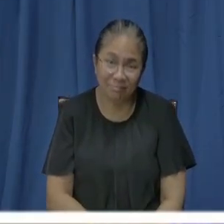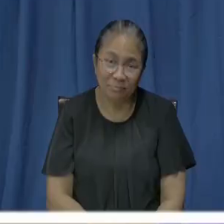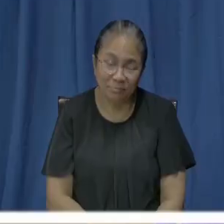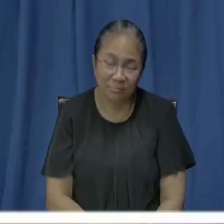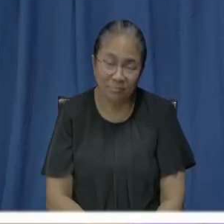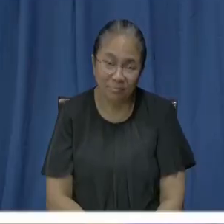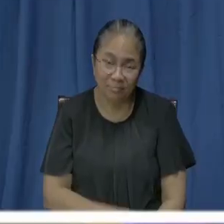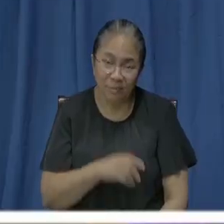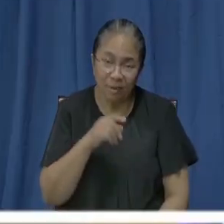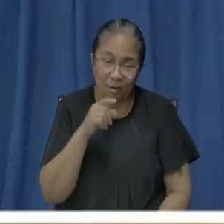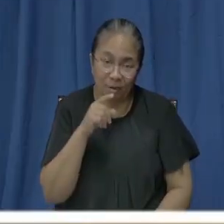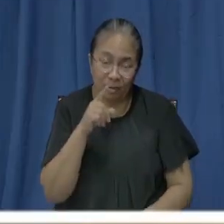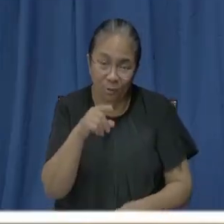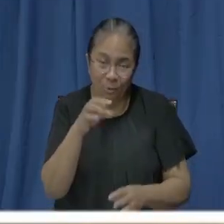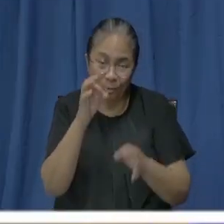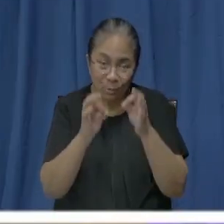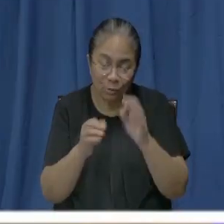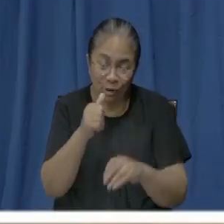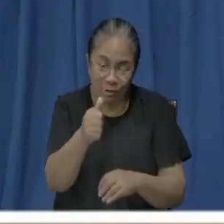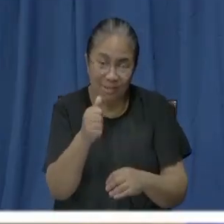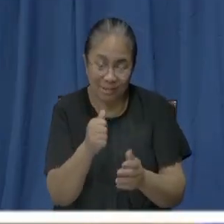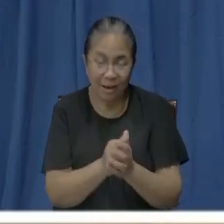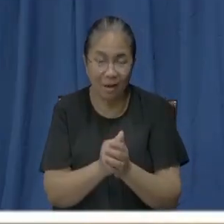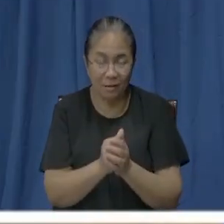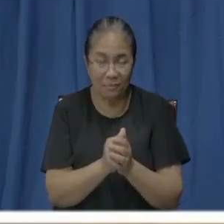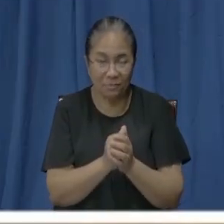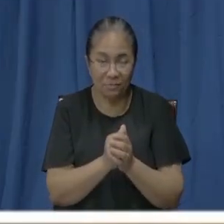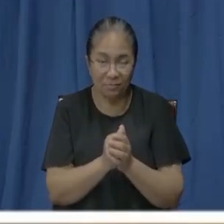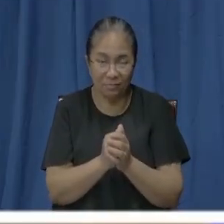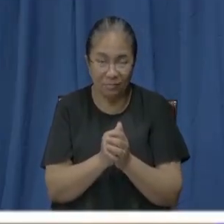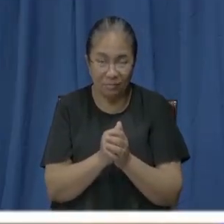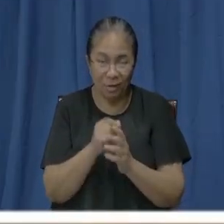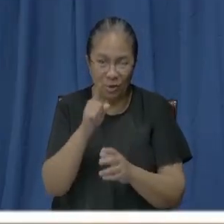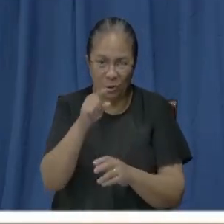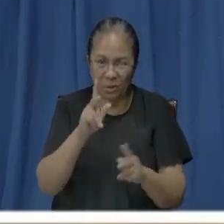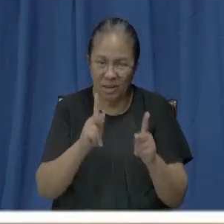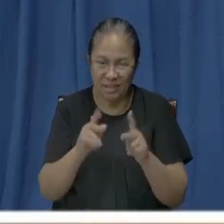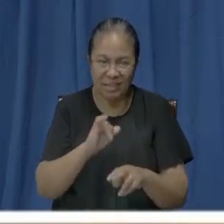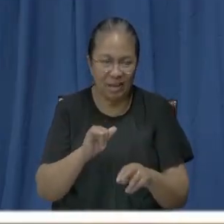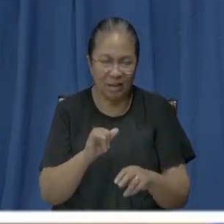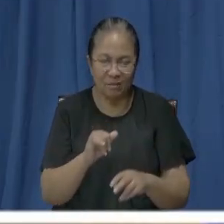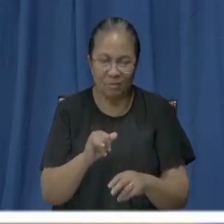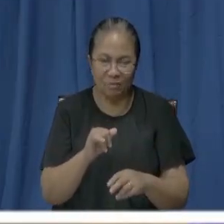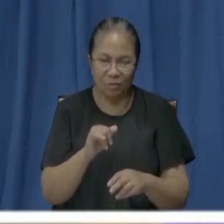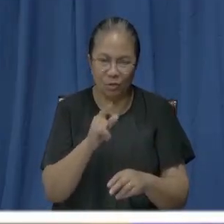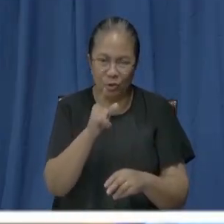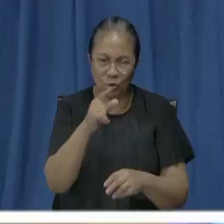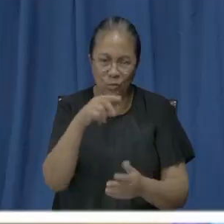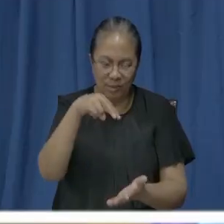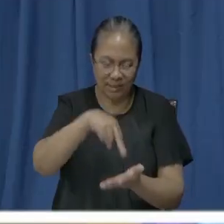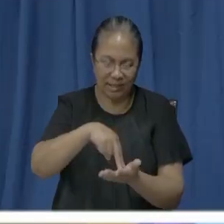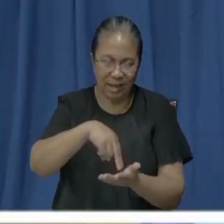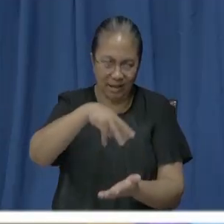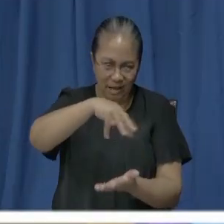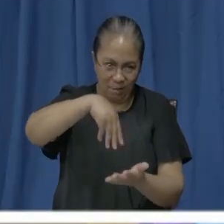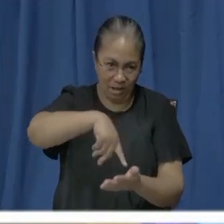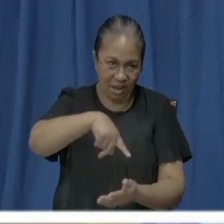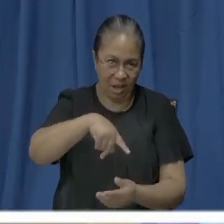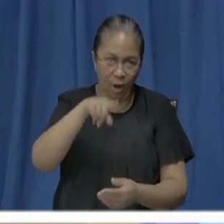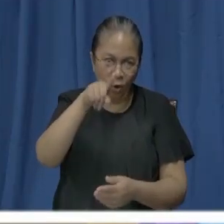You put yourself in the middle and you gang up around and you start accusing you of the stupidities you have done